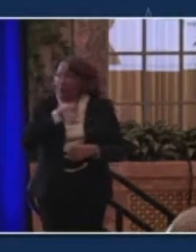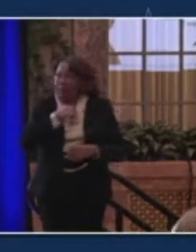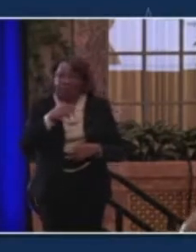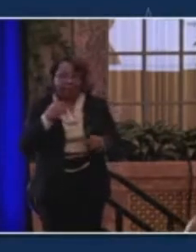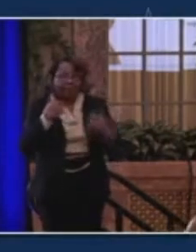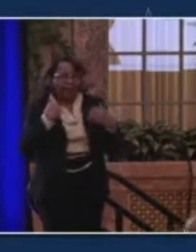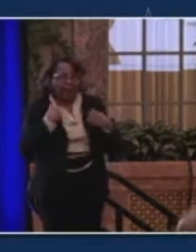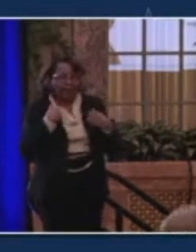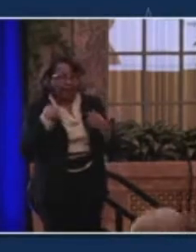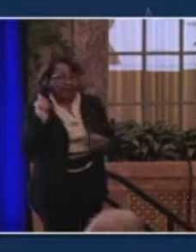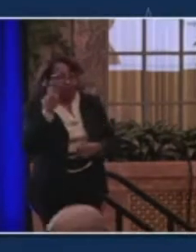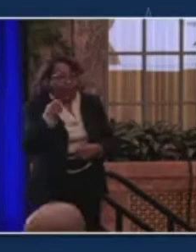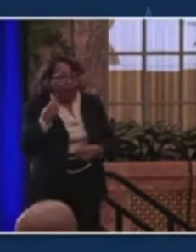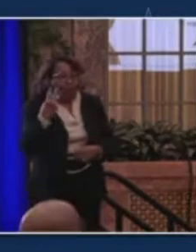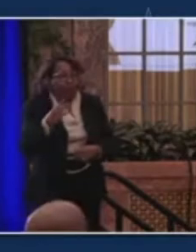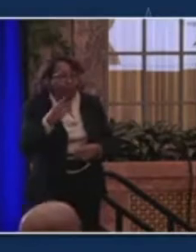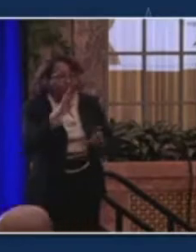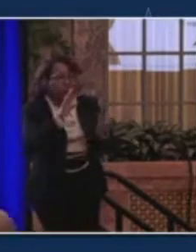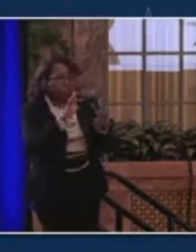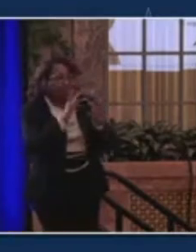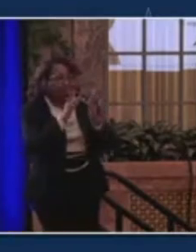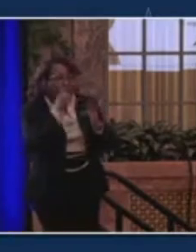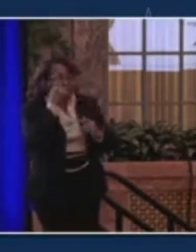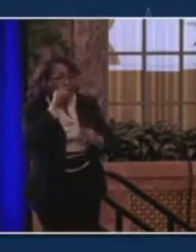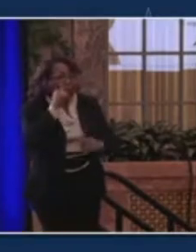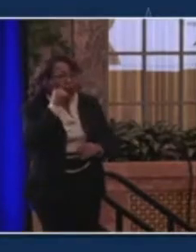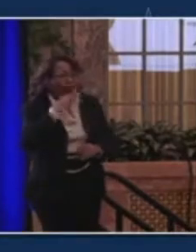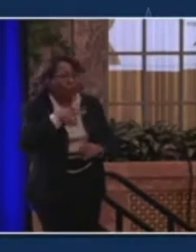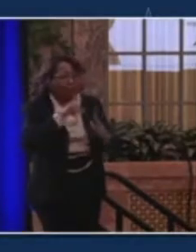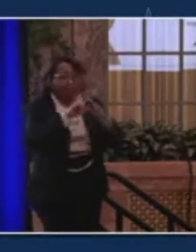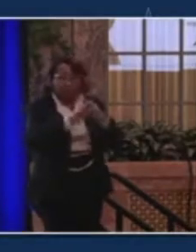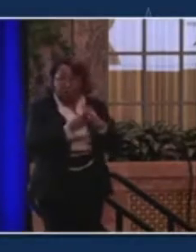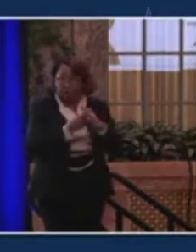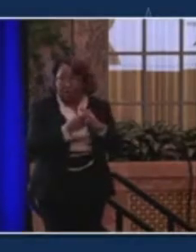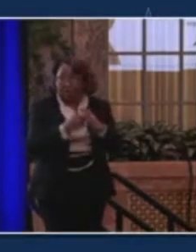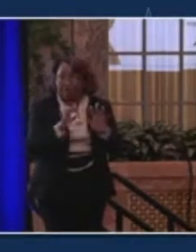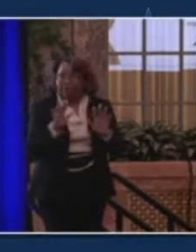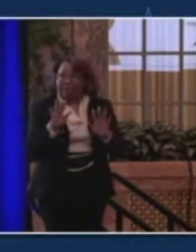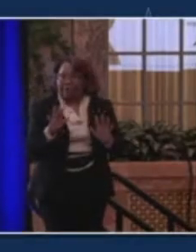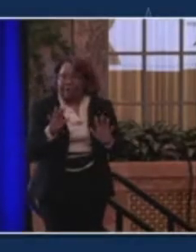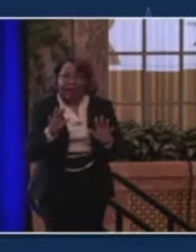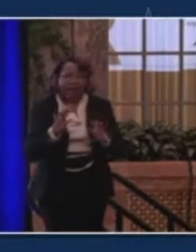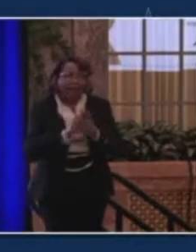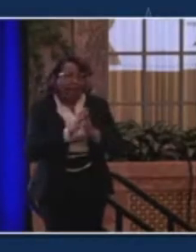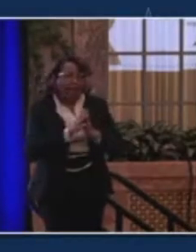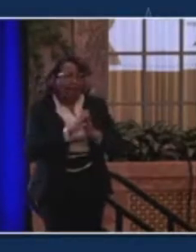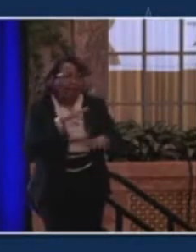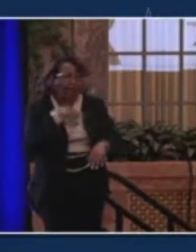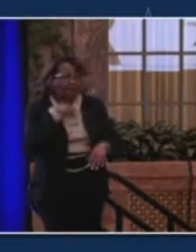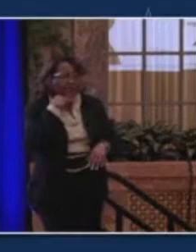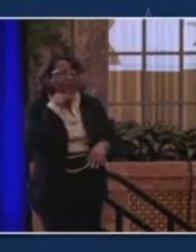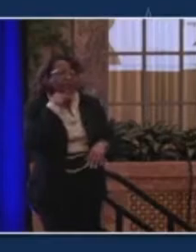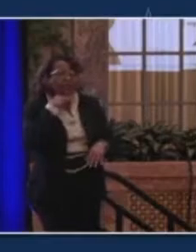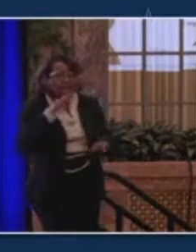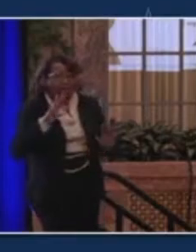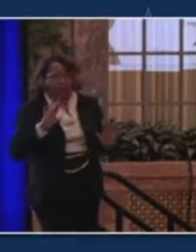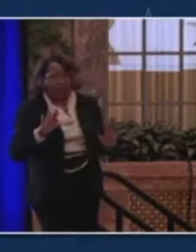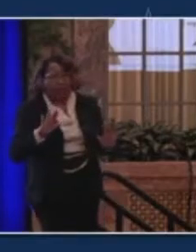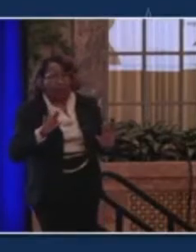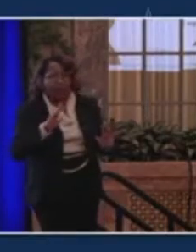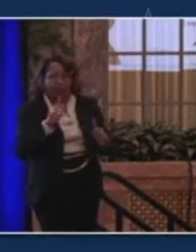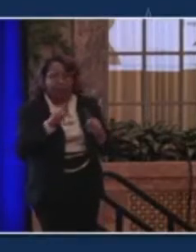Harold Washington Network for Women started. Now, I get sick and tired of when people talk about